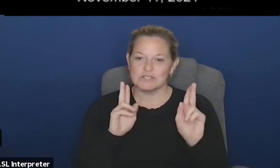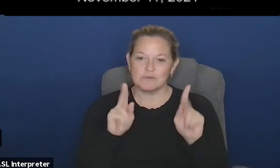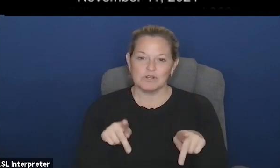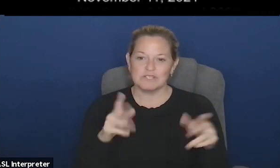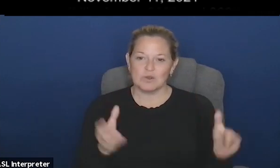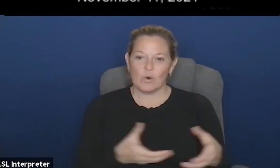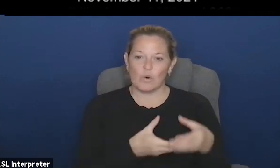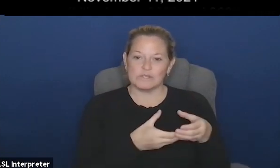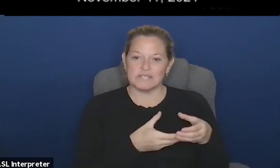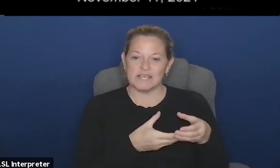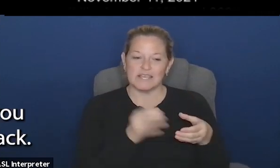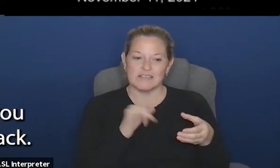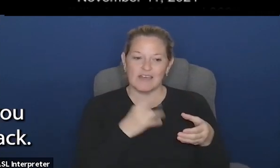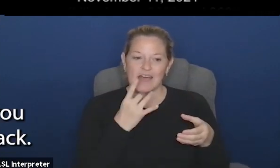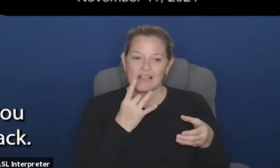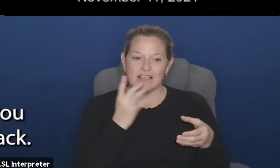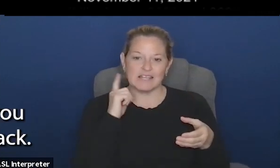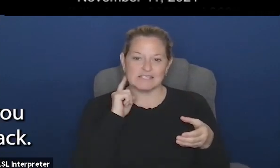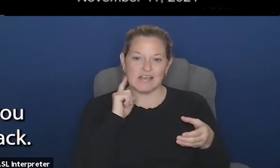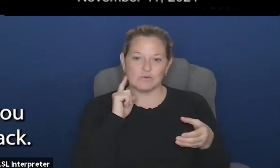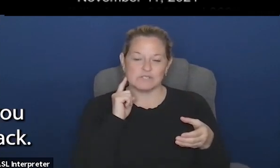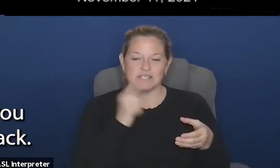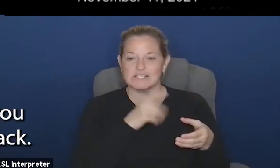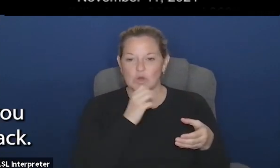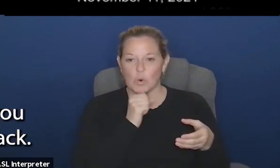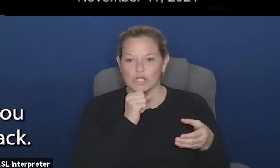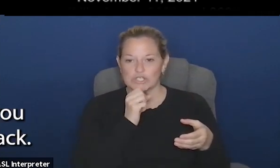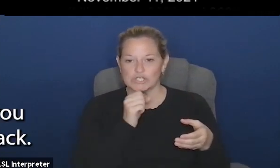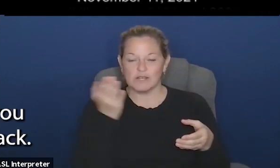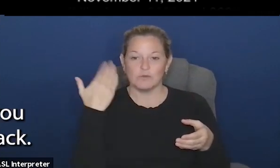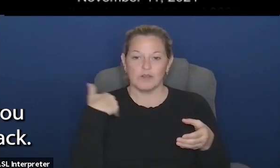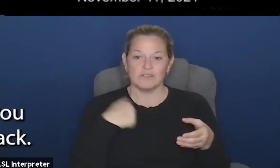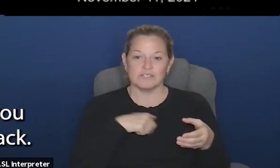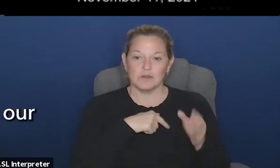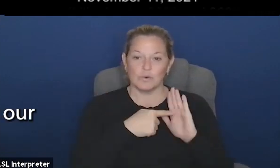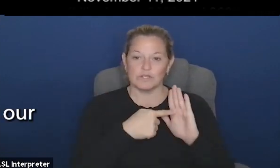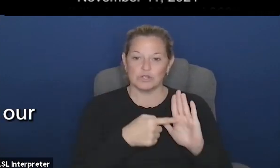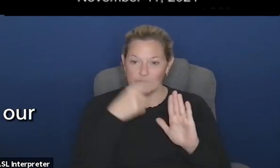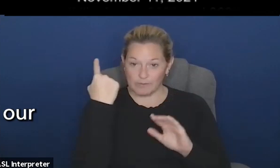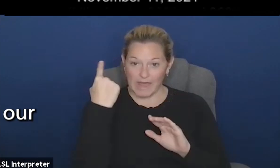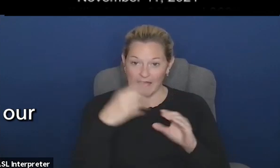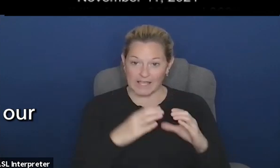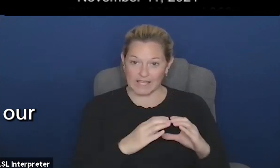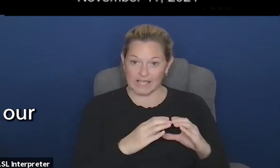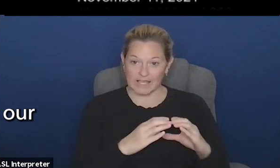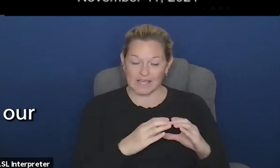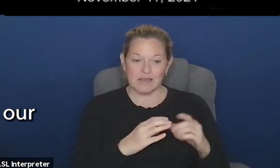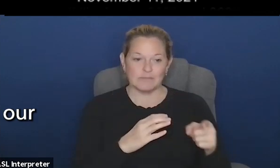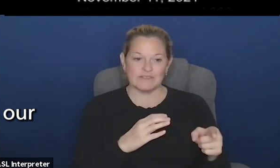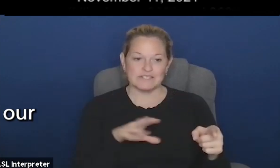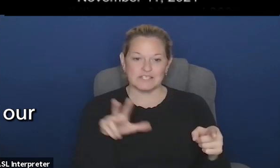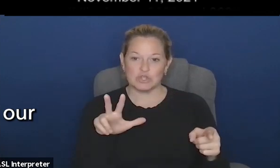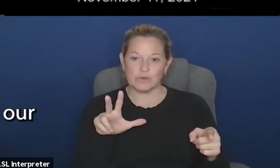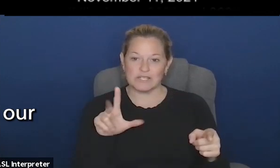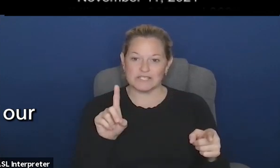light sound is orange in this case. So previously we've been showing you the United States cases, which are black. This is now a 3D printed